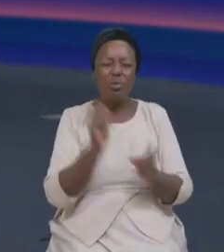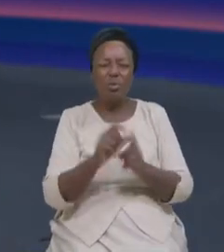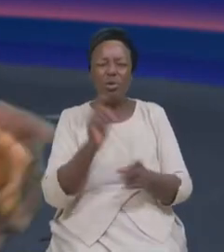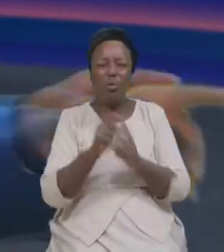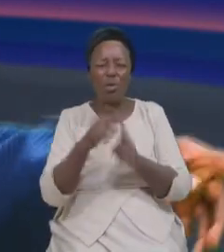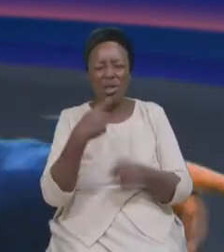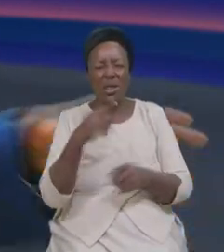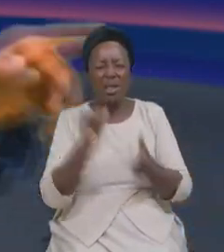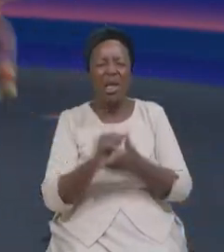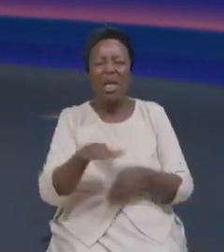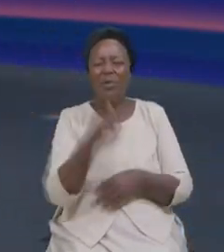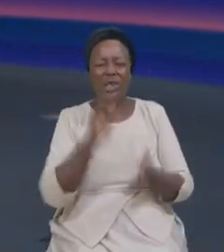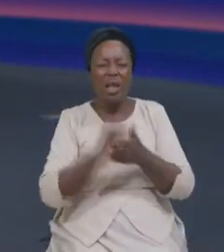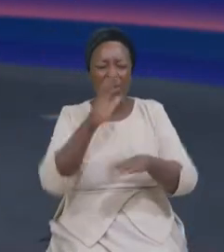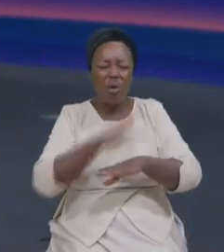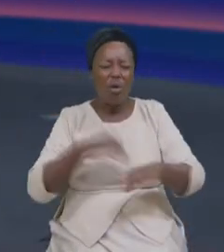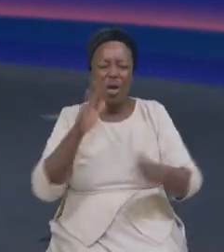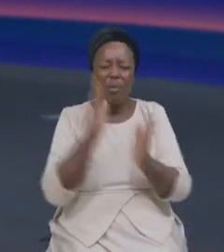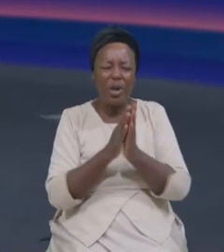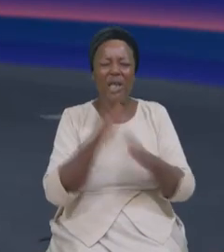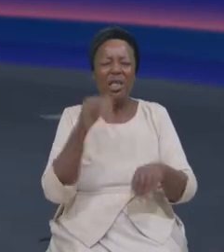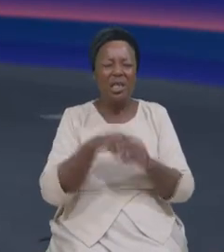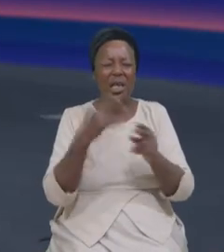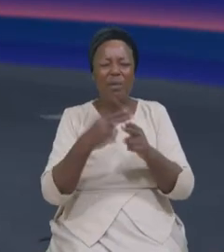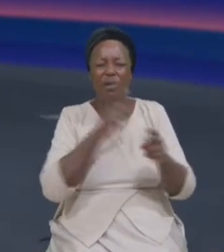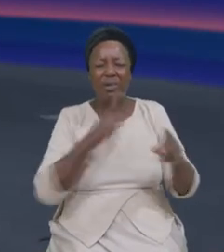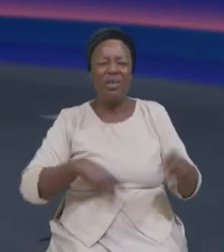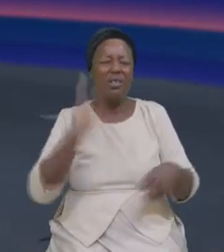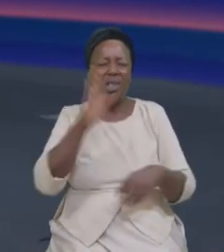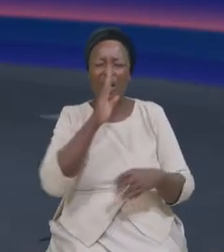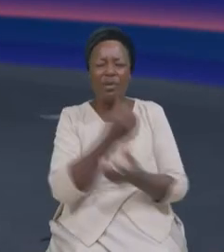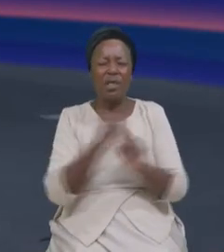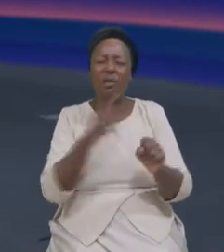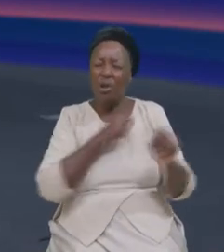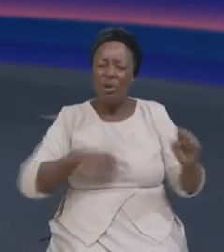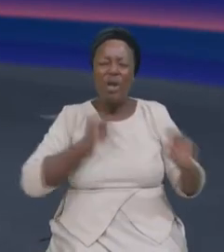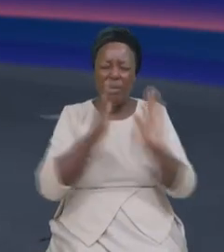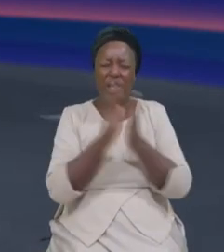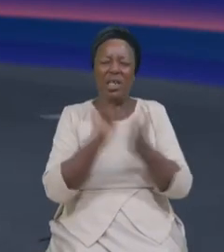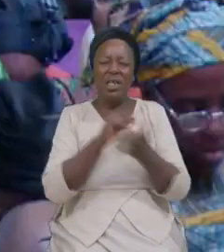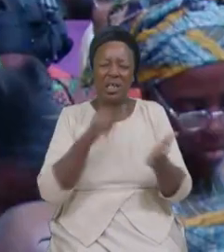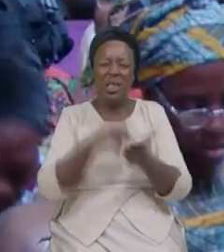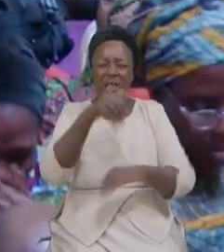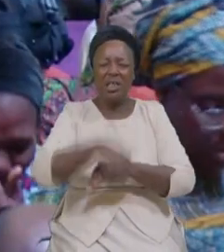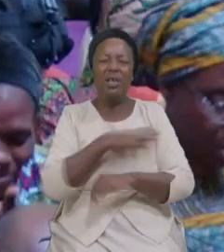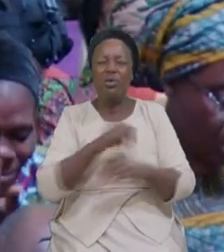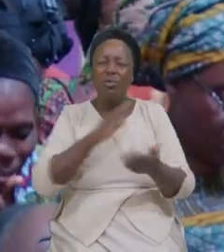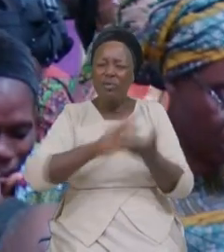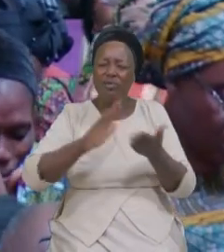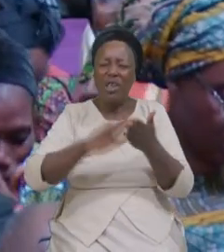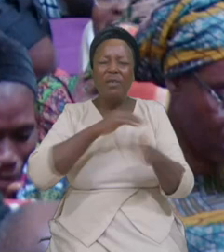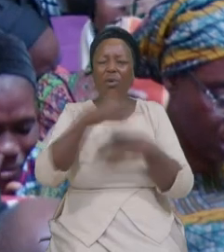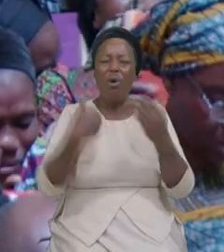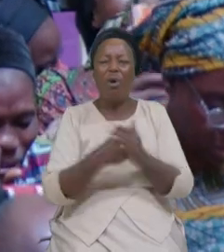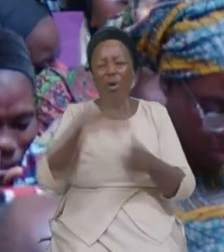be saved, that you will fulfill it for every life, for every boy, every girl, every man, every woman,